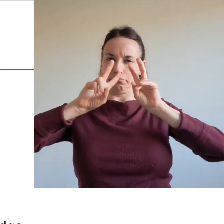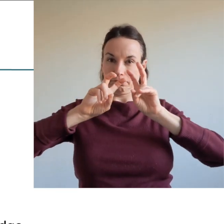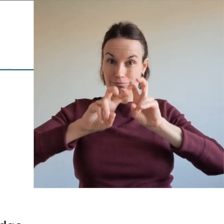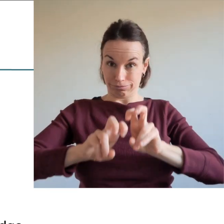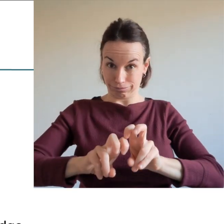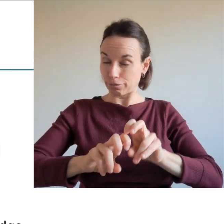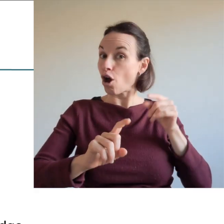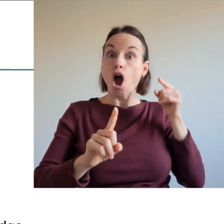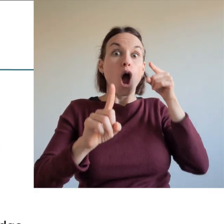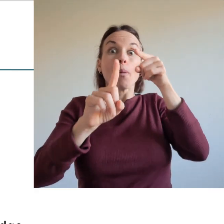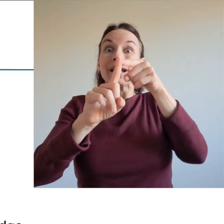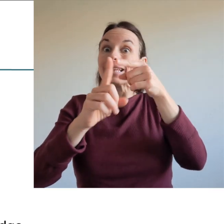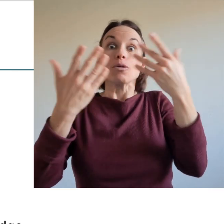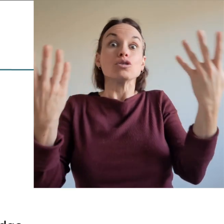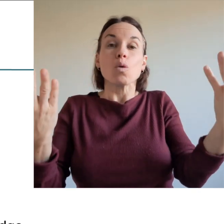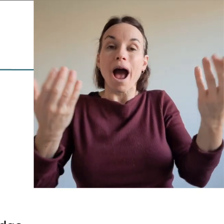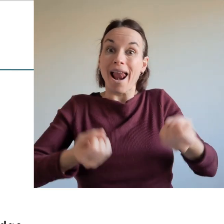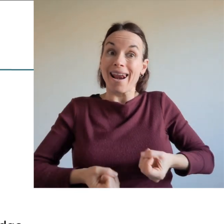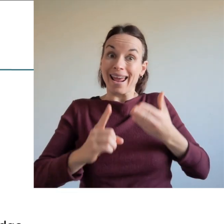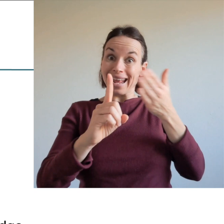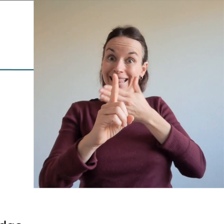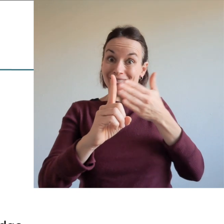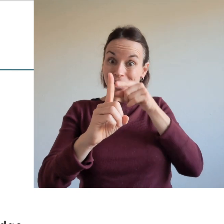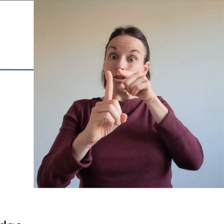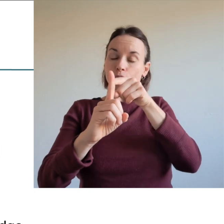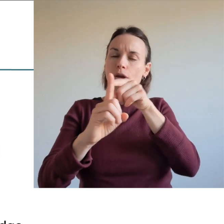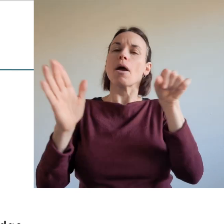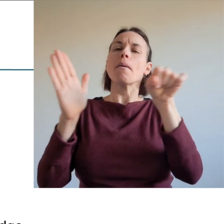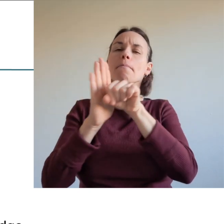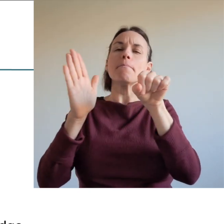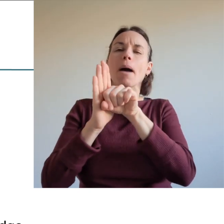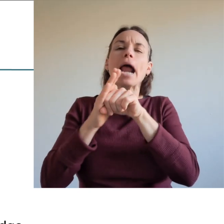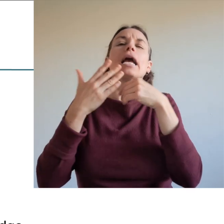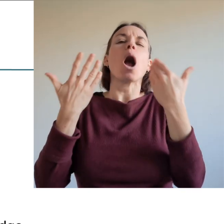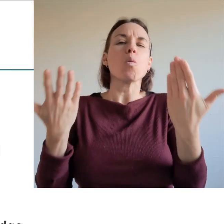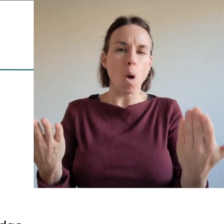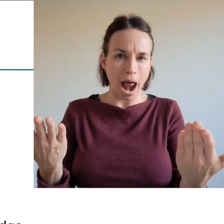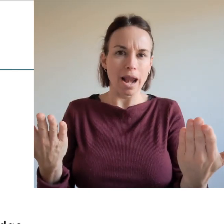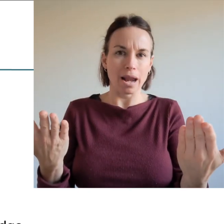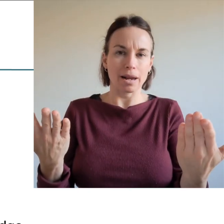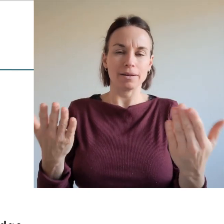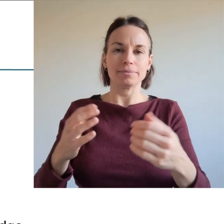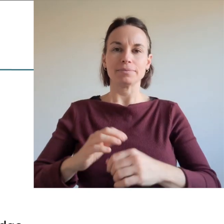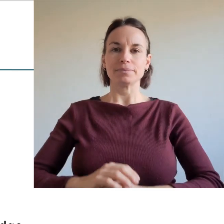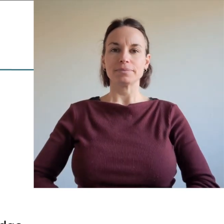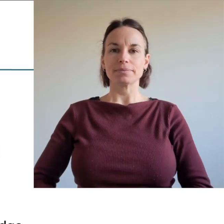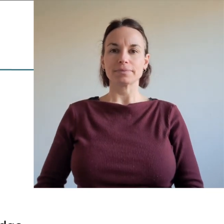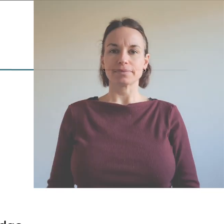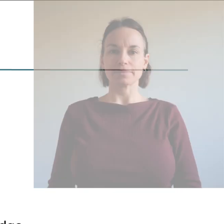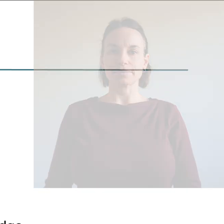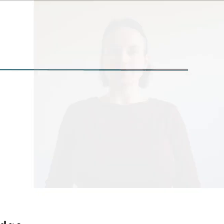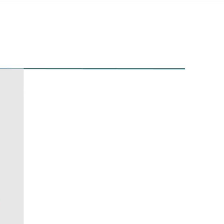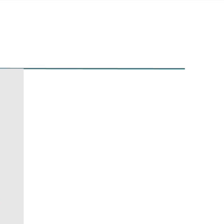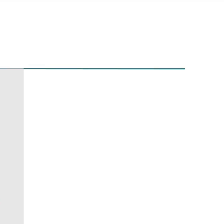Catalan Sign Language, and if so, by which component or components.